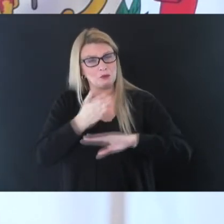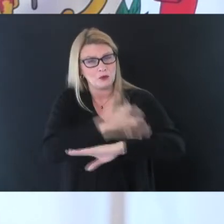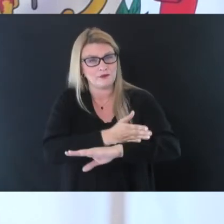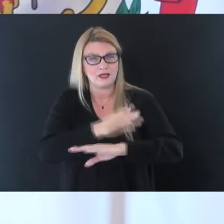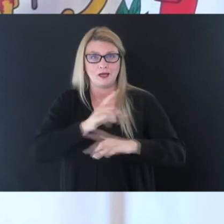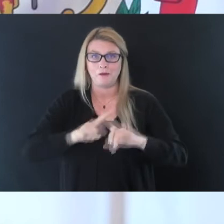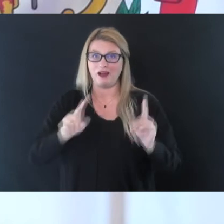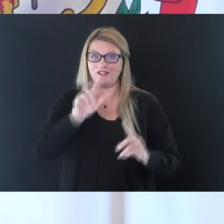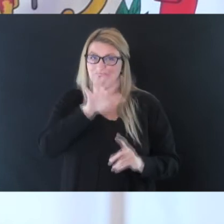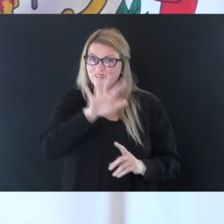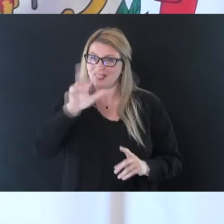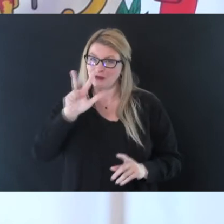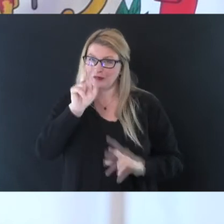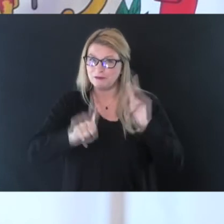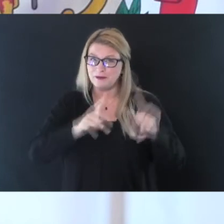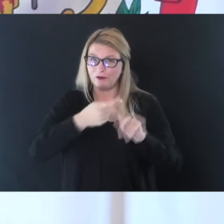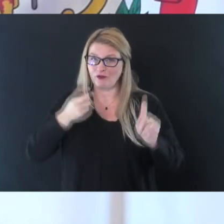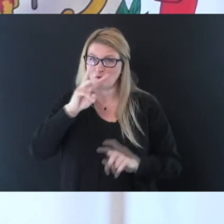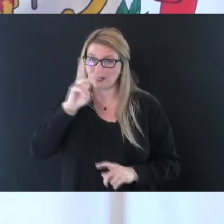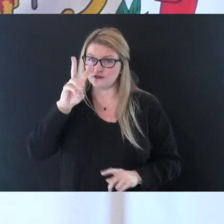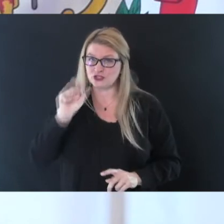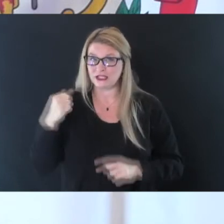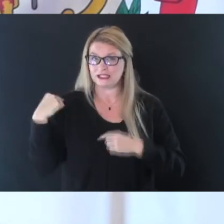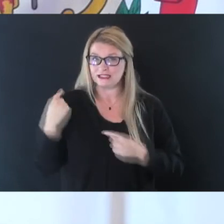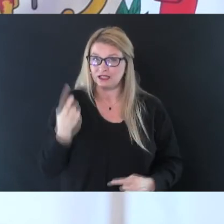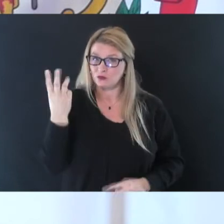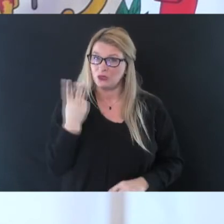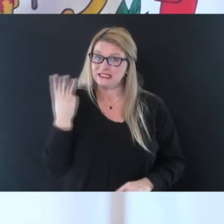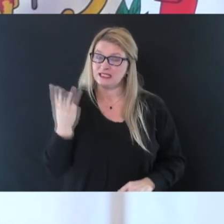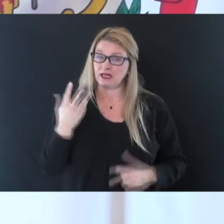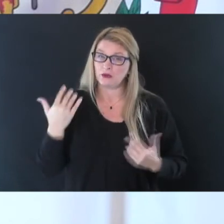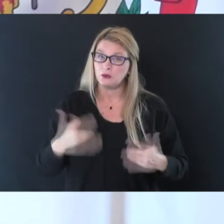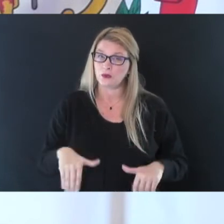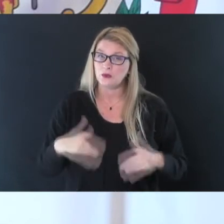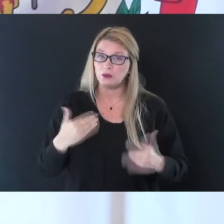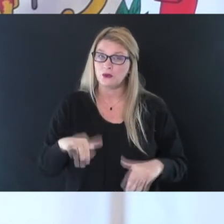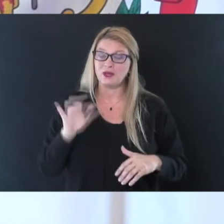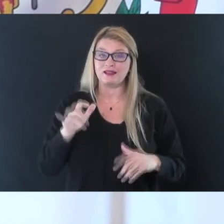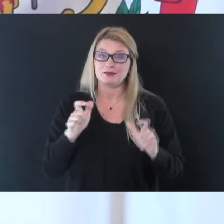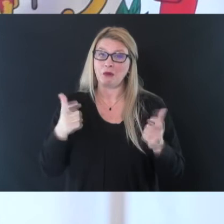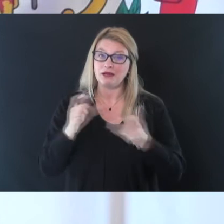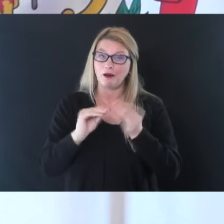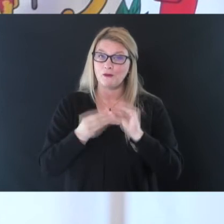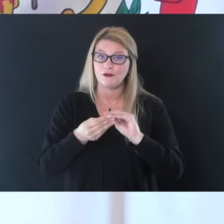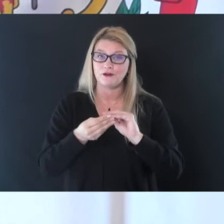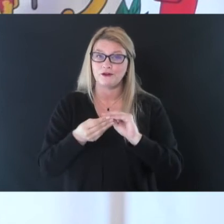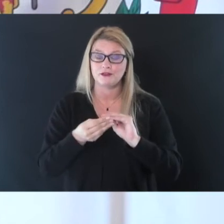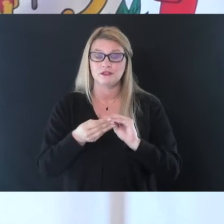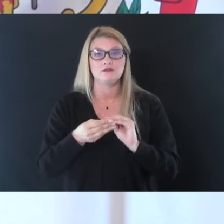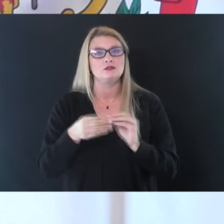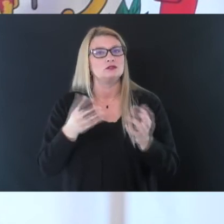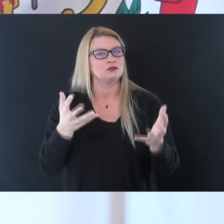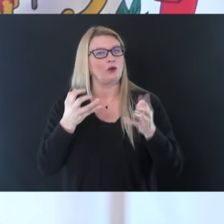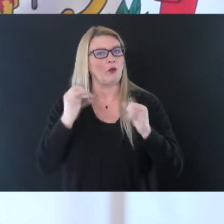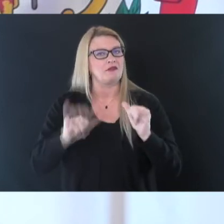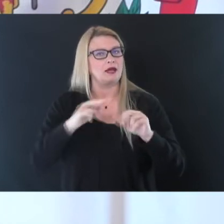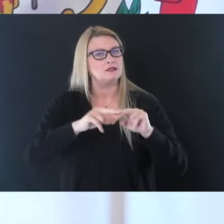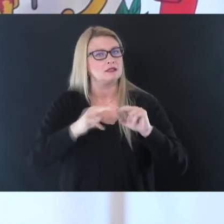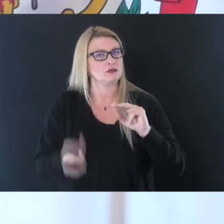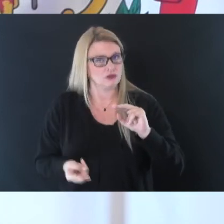losing 53 West Virginians since Wednesday is an enormous number, and we want that to come